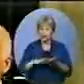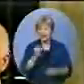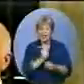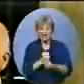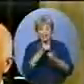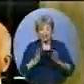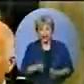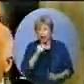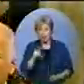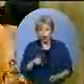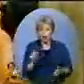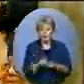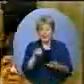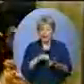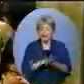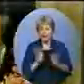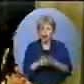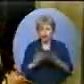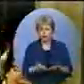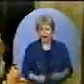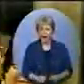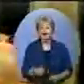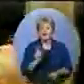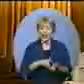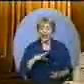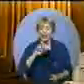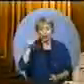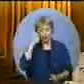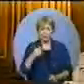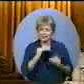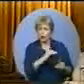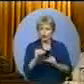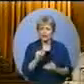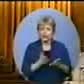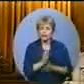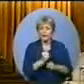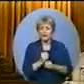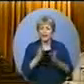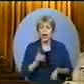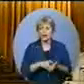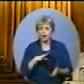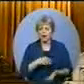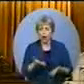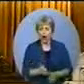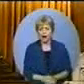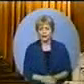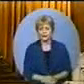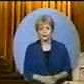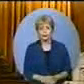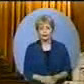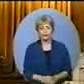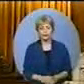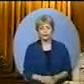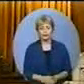that stands up for the people who build the wealth of this country? The Honourable Minister of Industry.